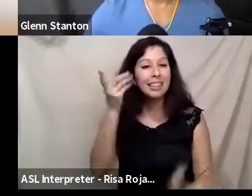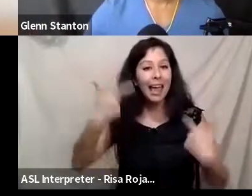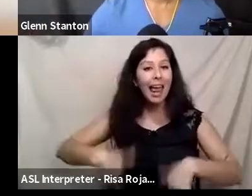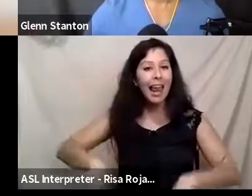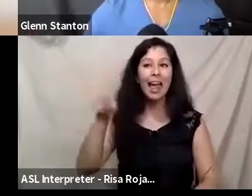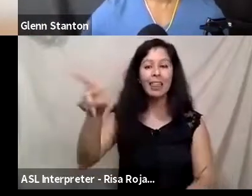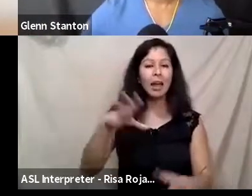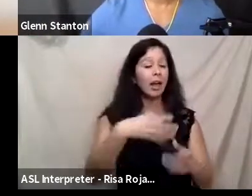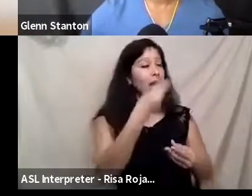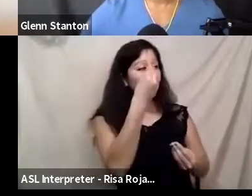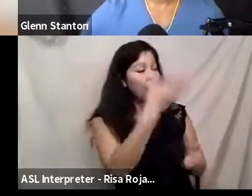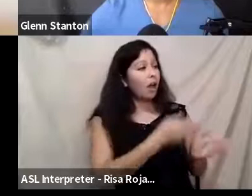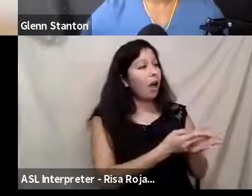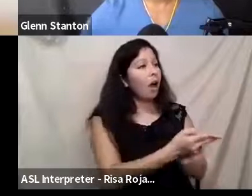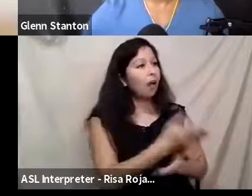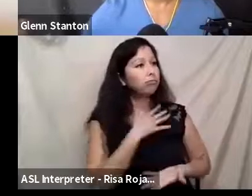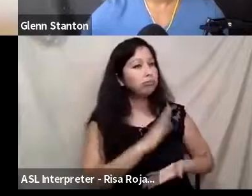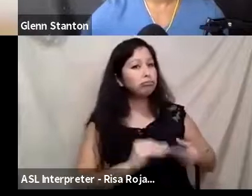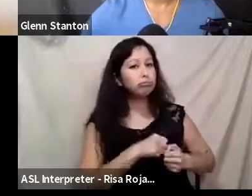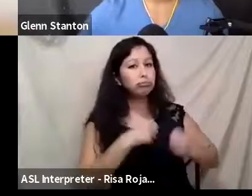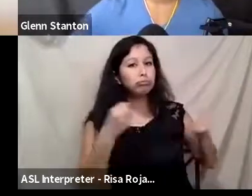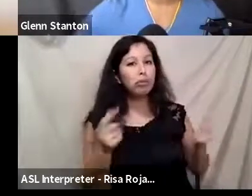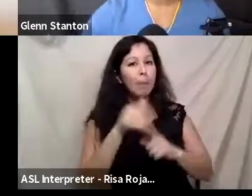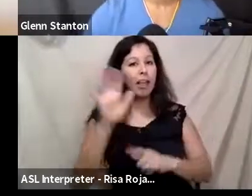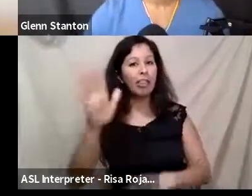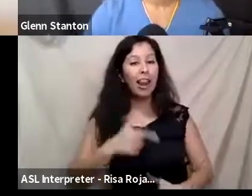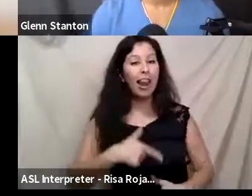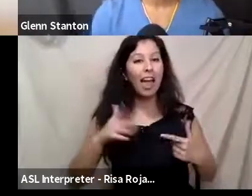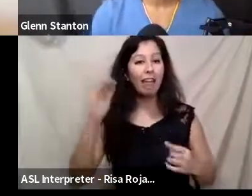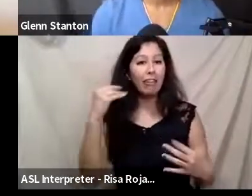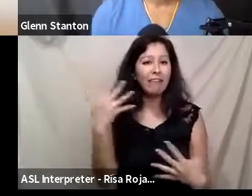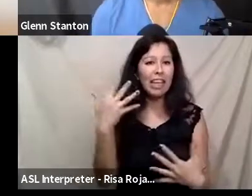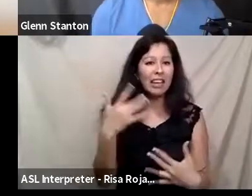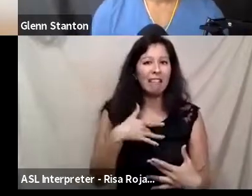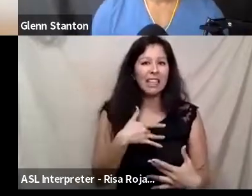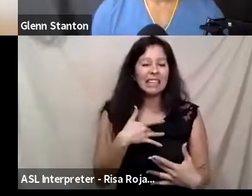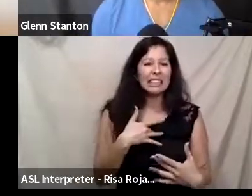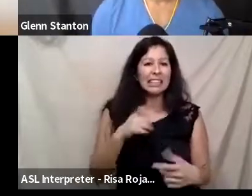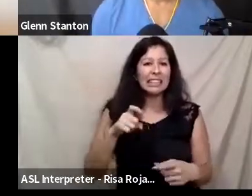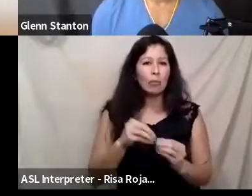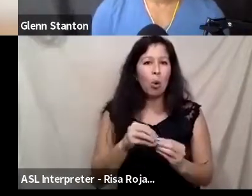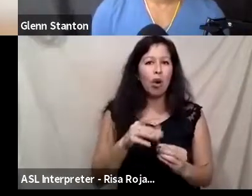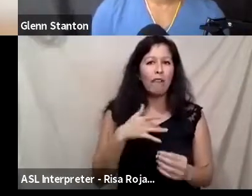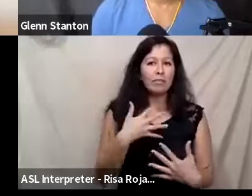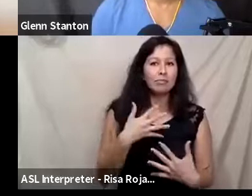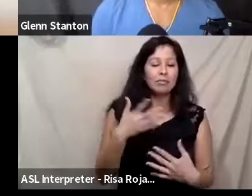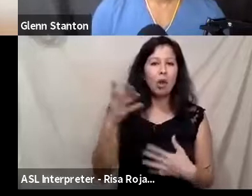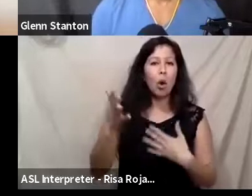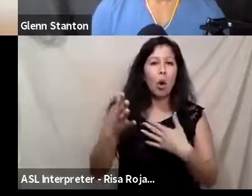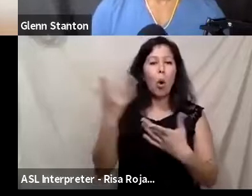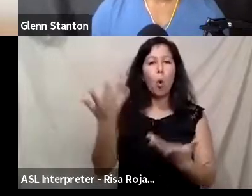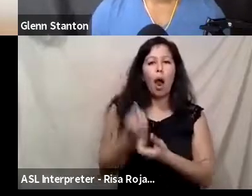be honest about their experience and honest about their life and their fears, their insecurities, and what makes them